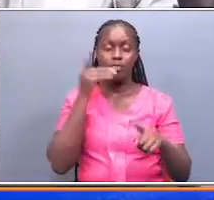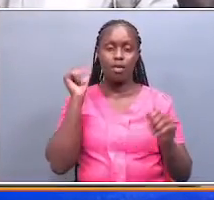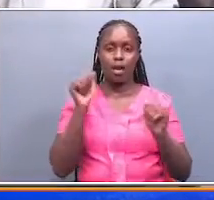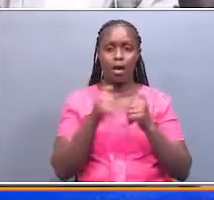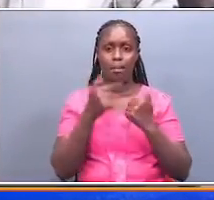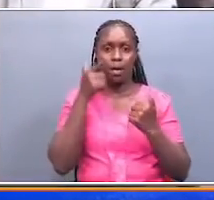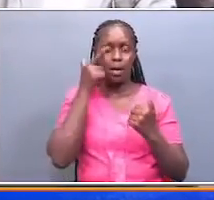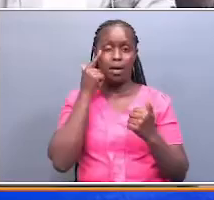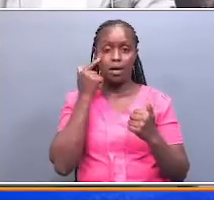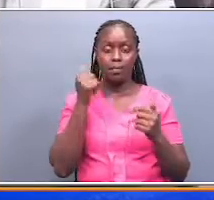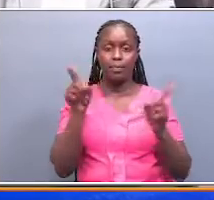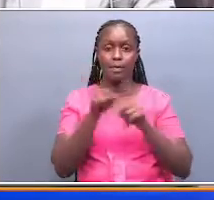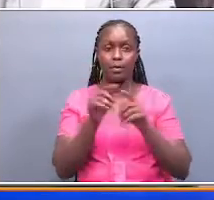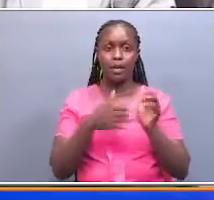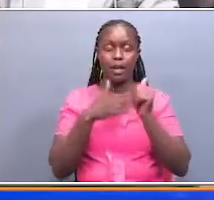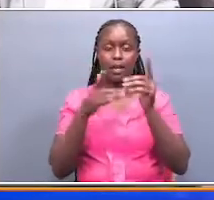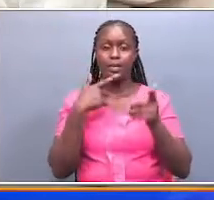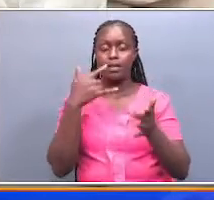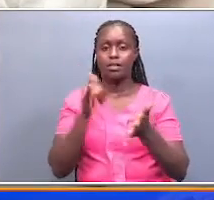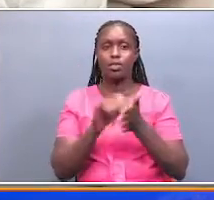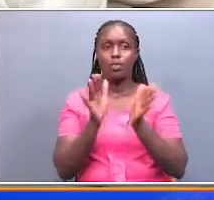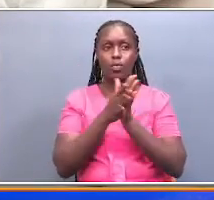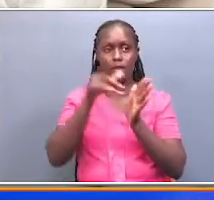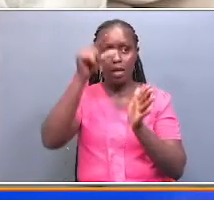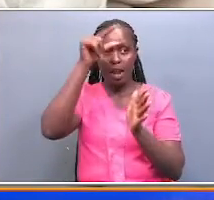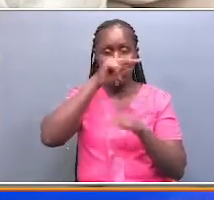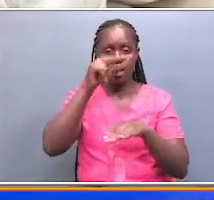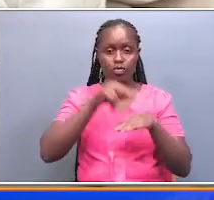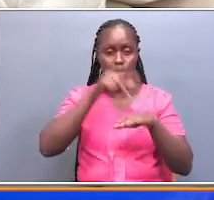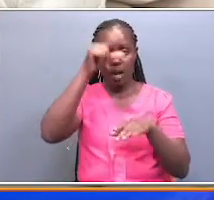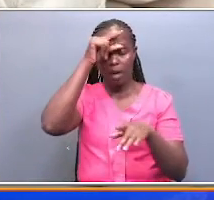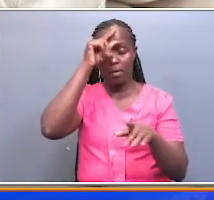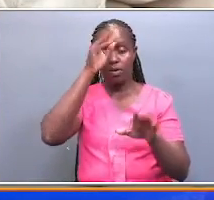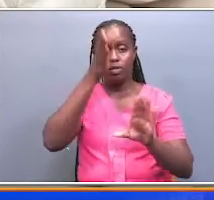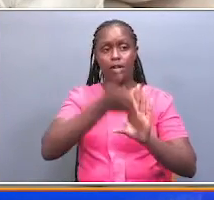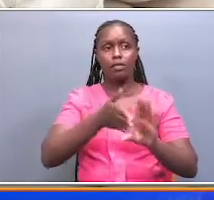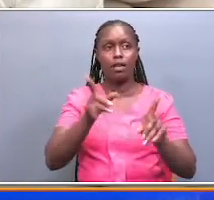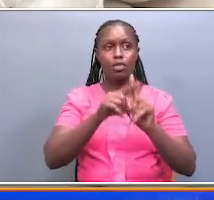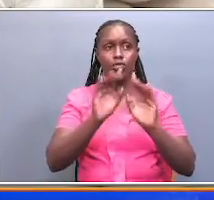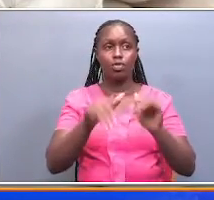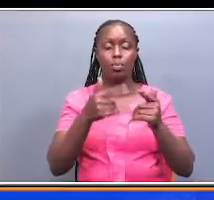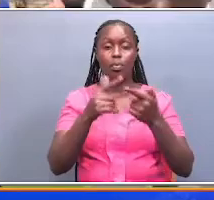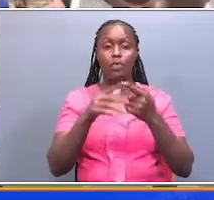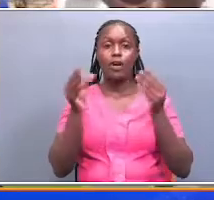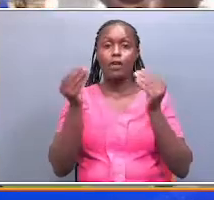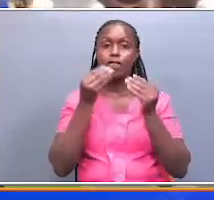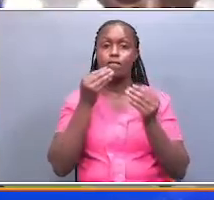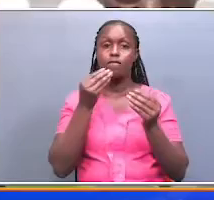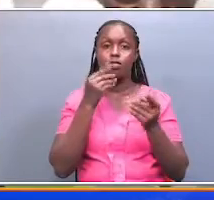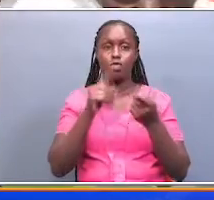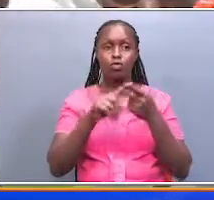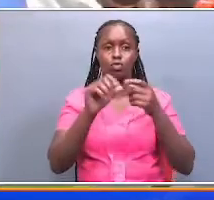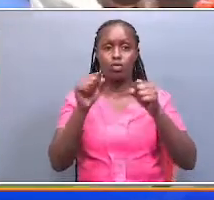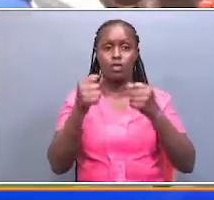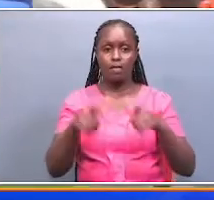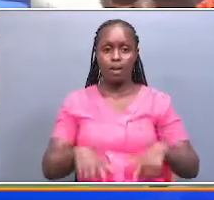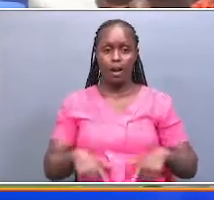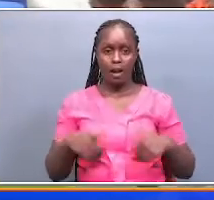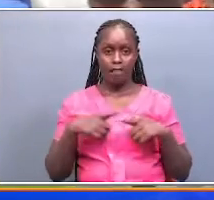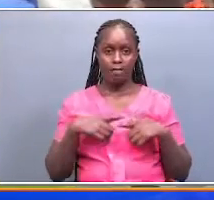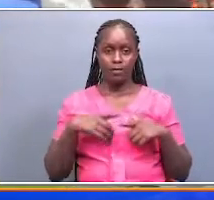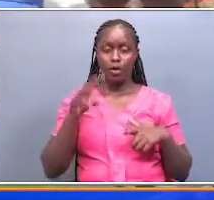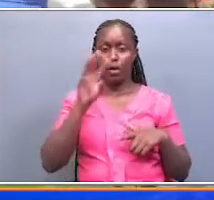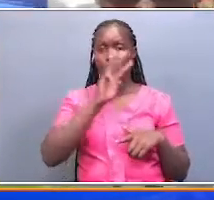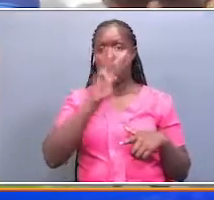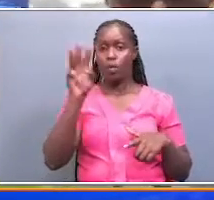Locals and leaders here have appealed to the national government to intervene and provide food aid to save lives. West Pokot, especially this